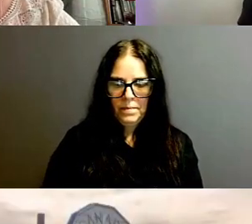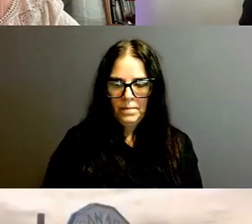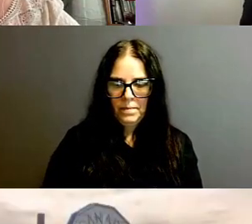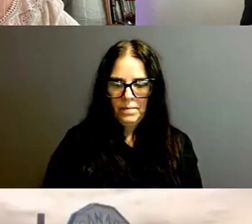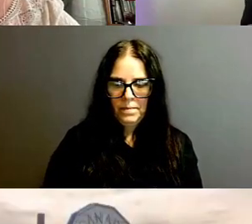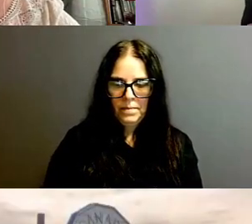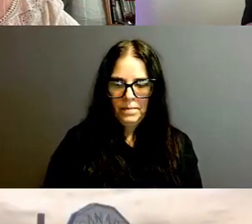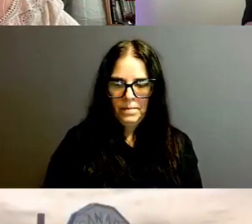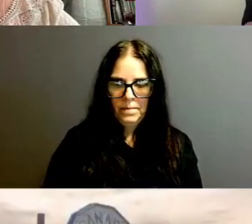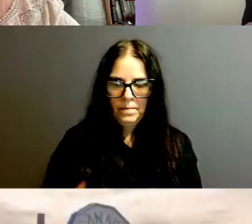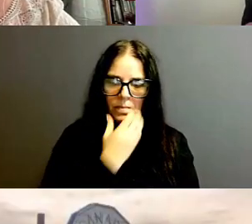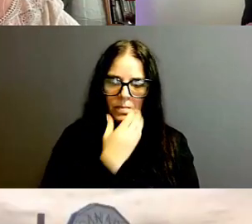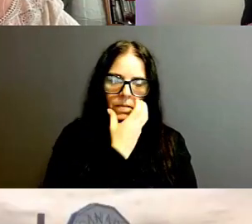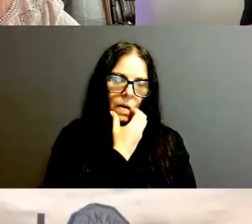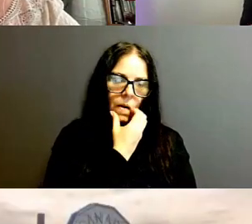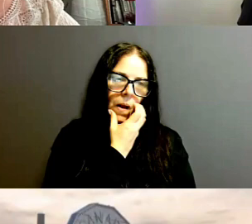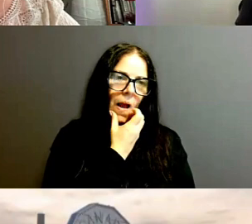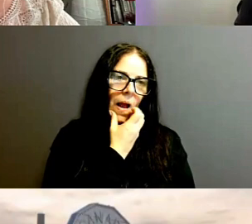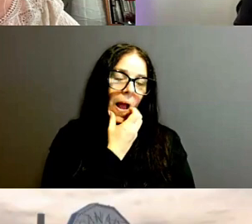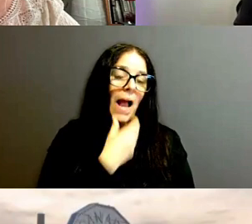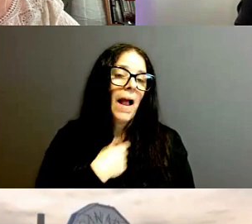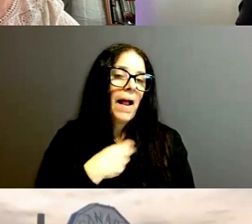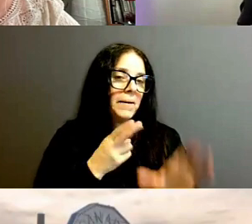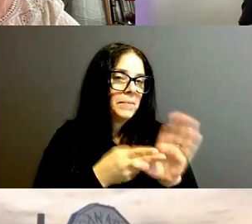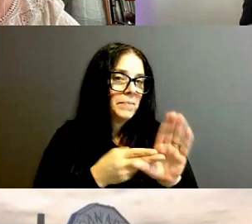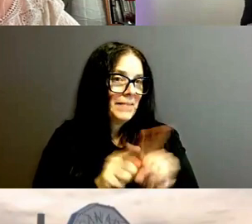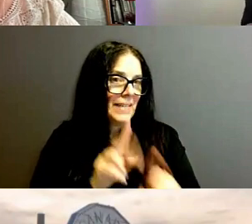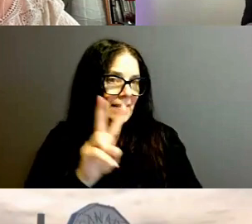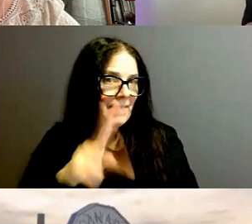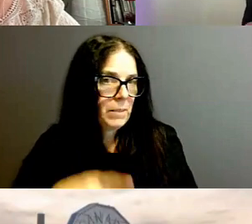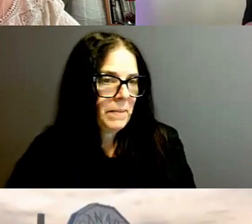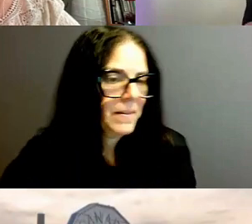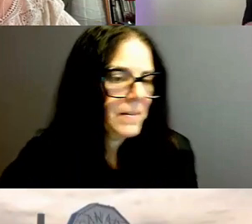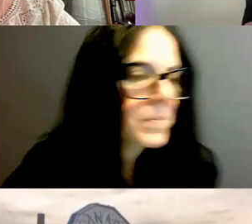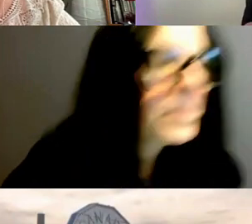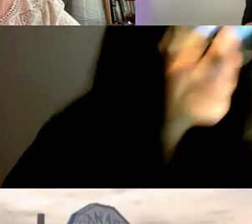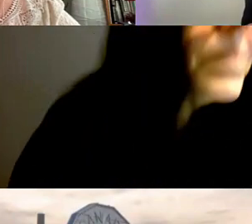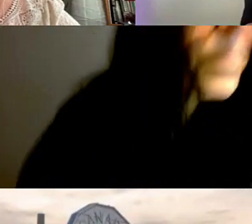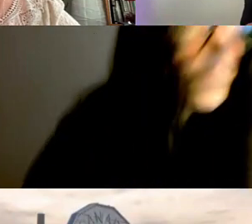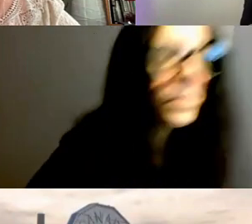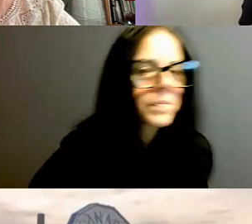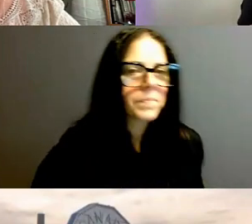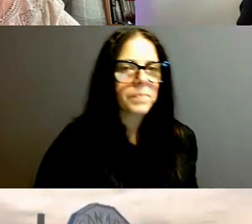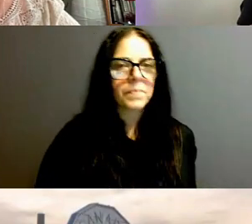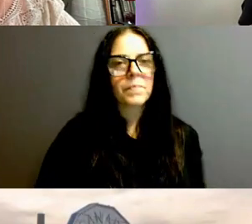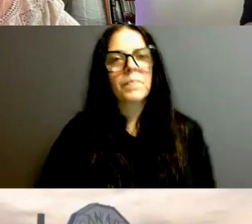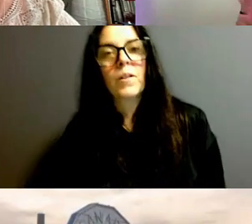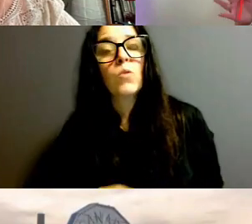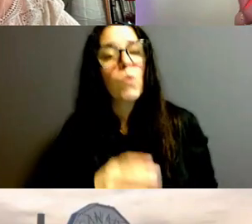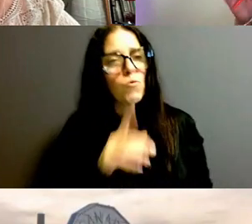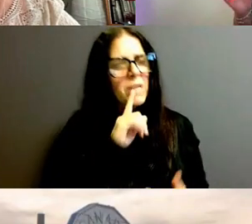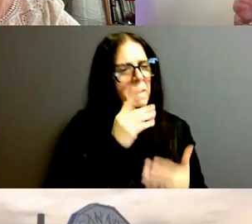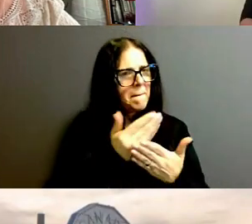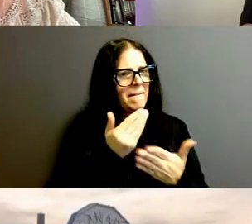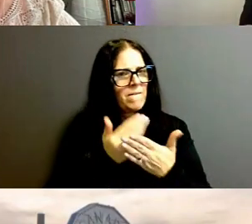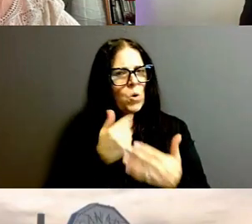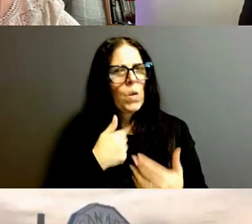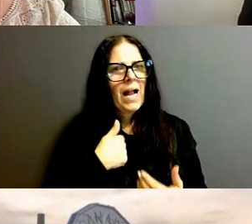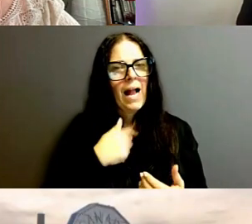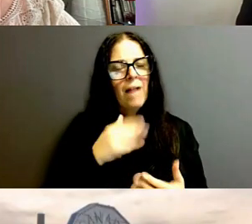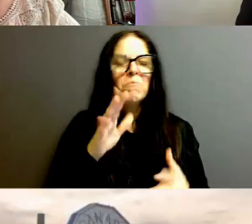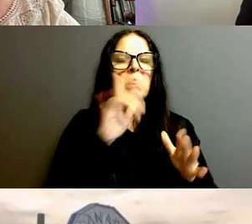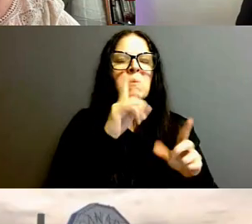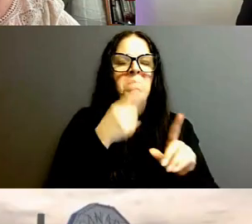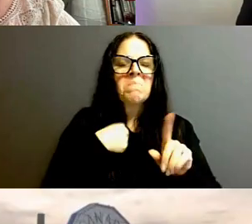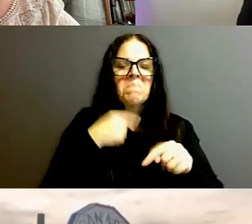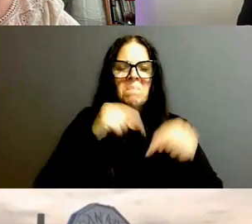So I started here as a VP, and then before I applied for, I'll just tell you a